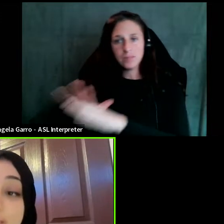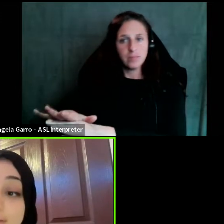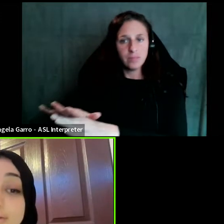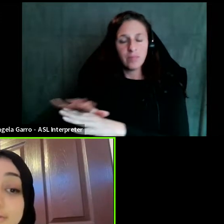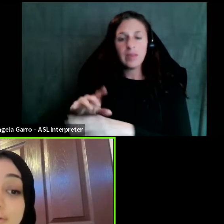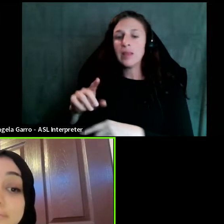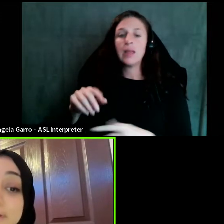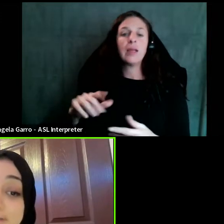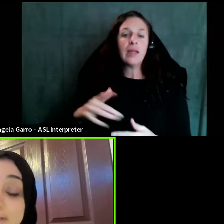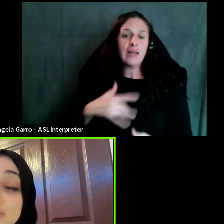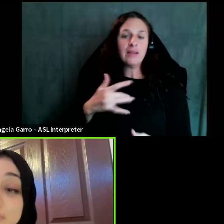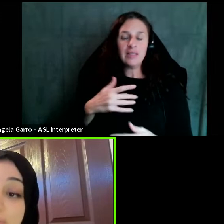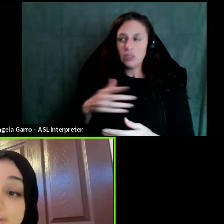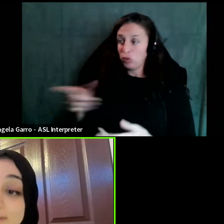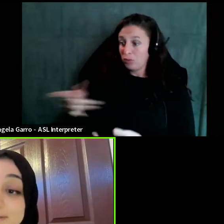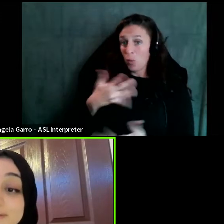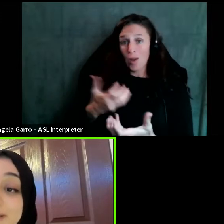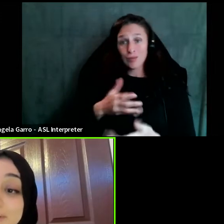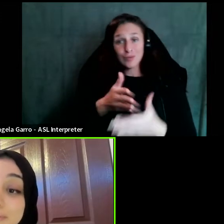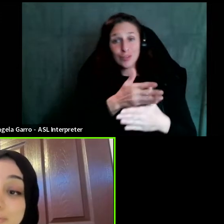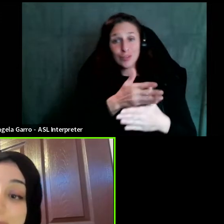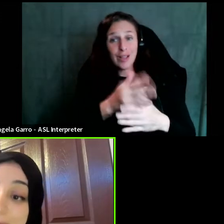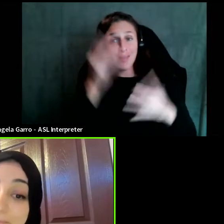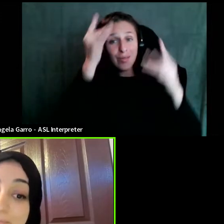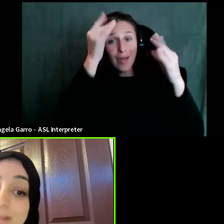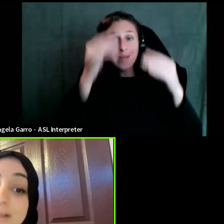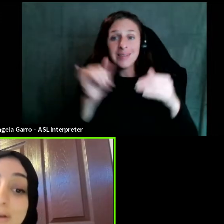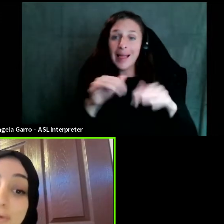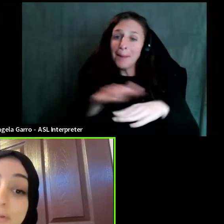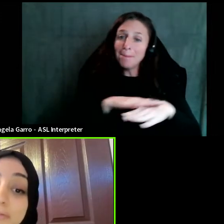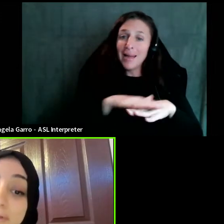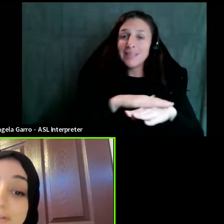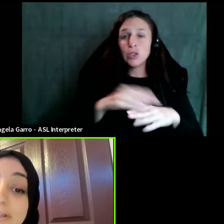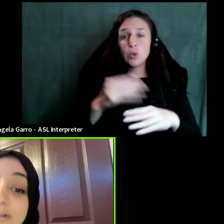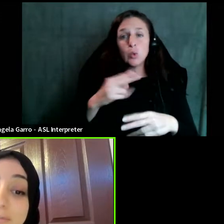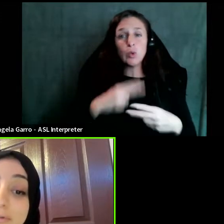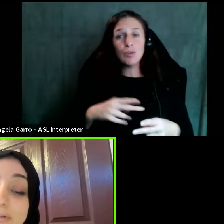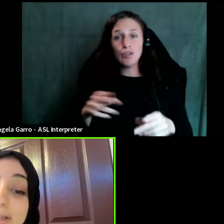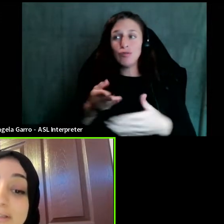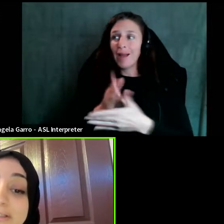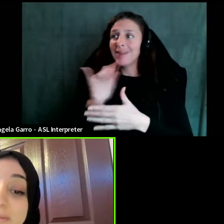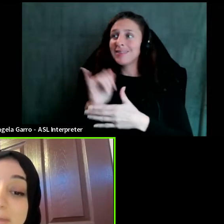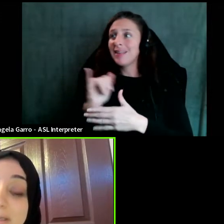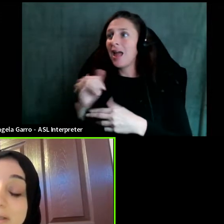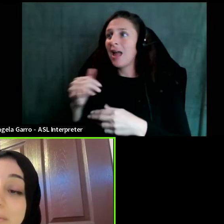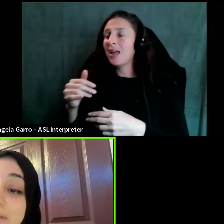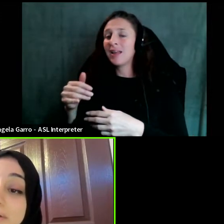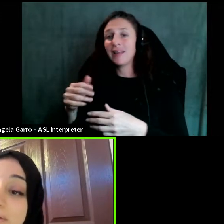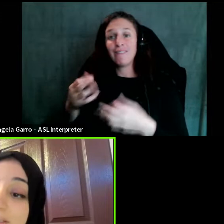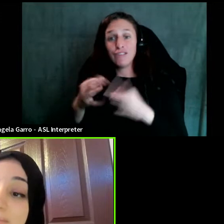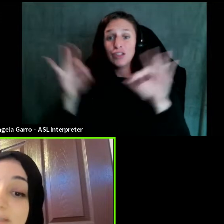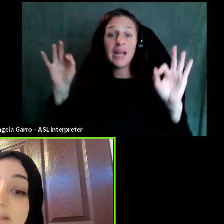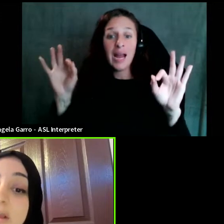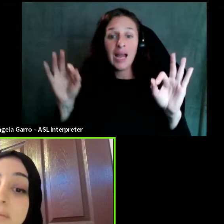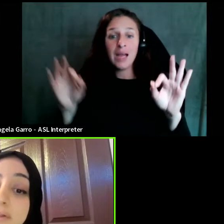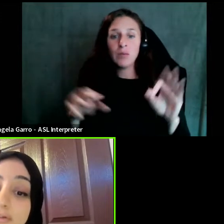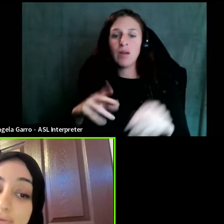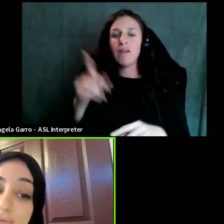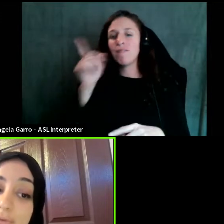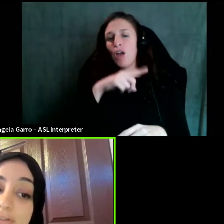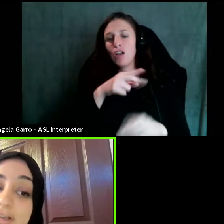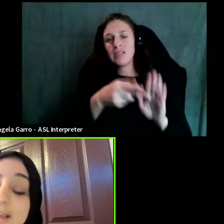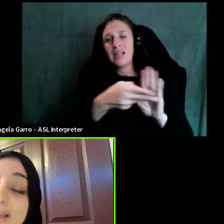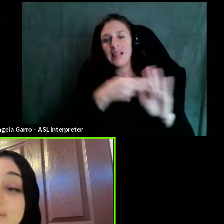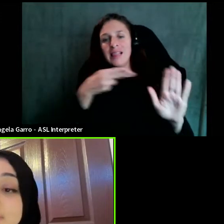that we deserve basic human rights like freedom will be falsely labeled anti-Semitic by their classmates, by